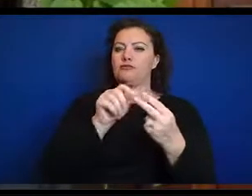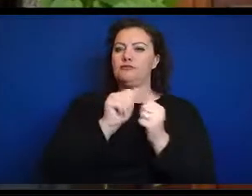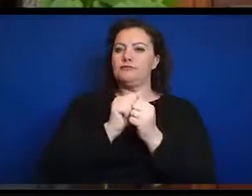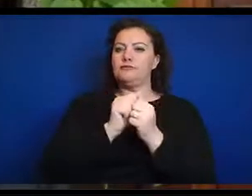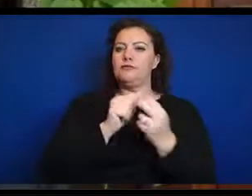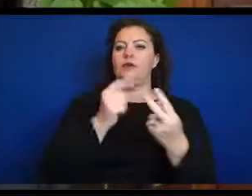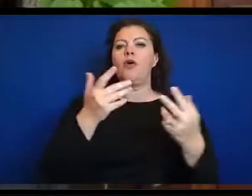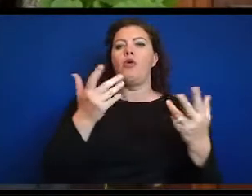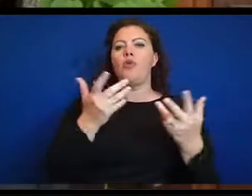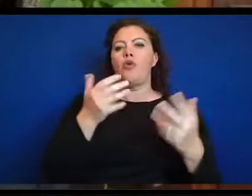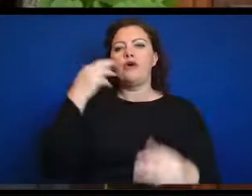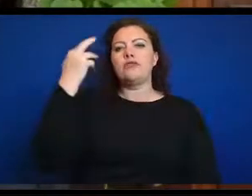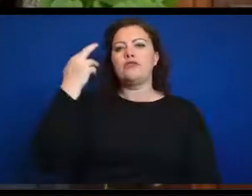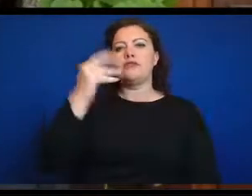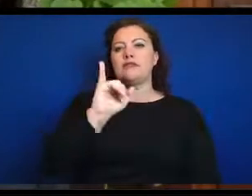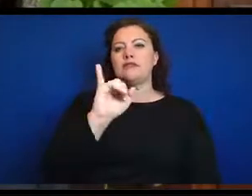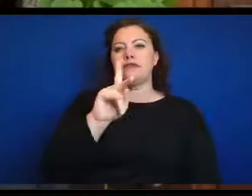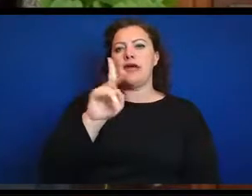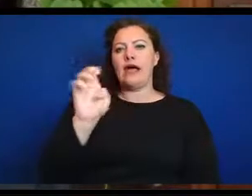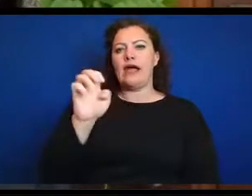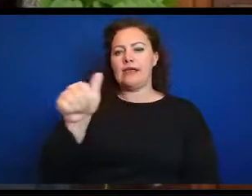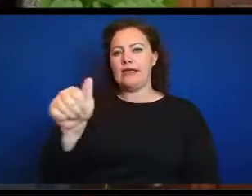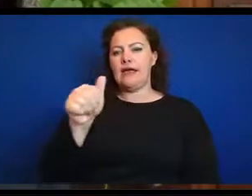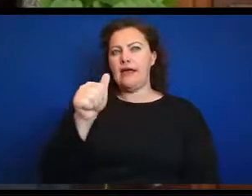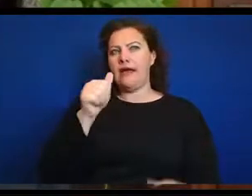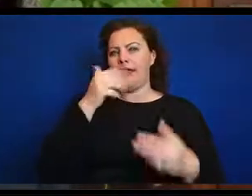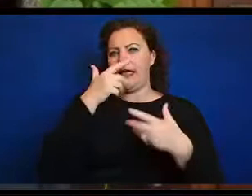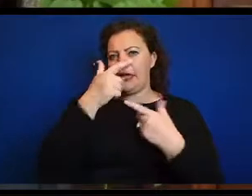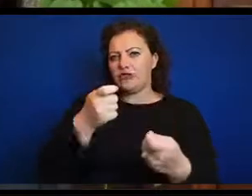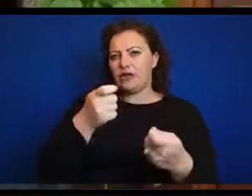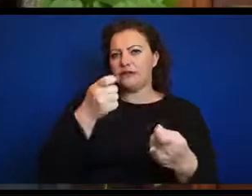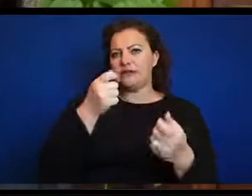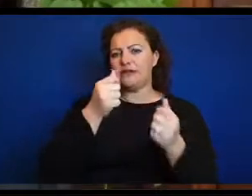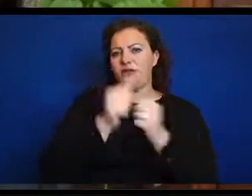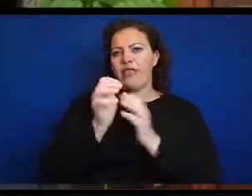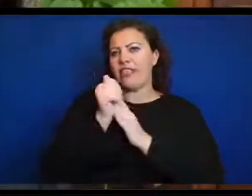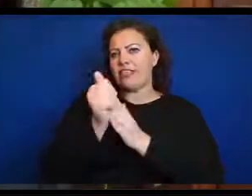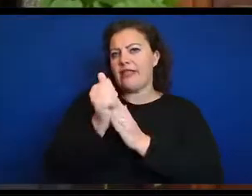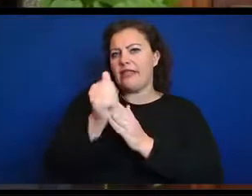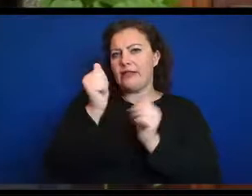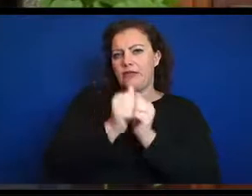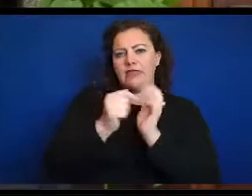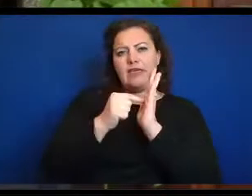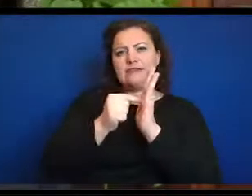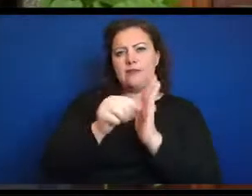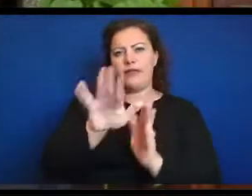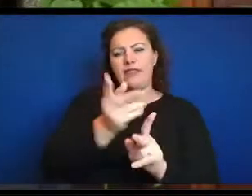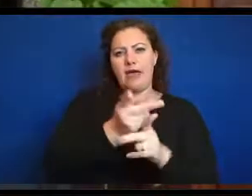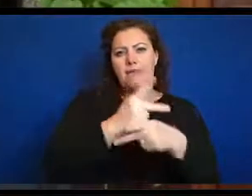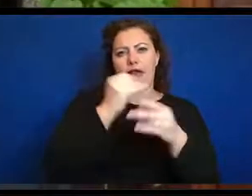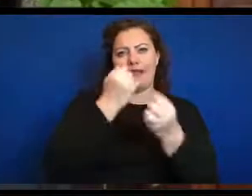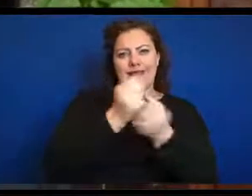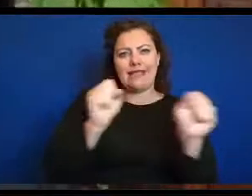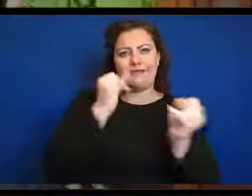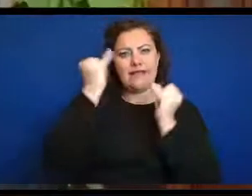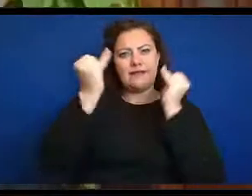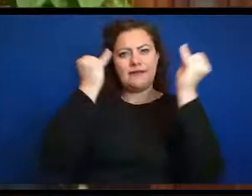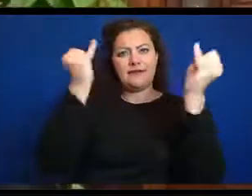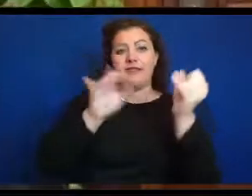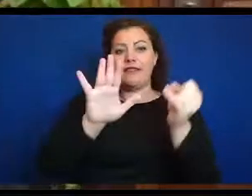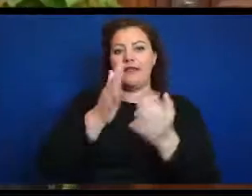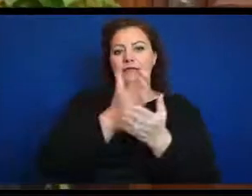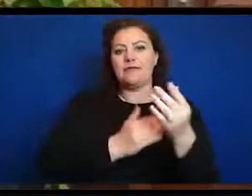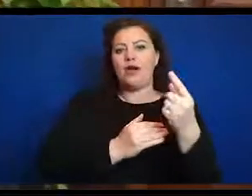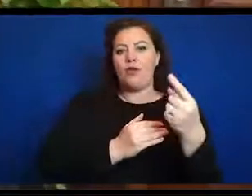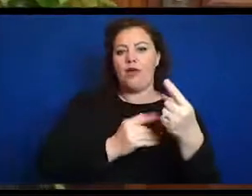Ikea's interest in leading by example on these product safety issues and innovation? That's kind of part one of the